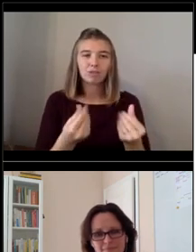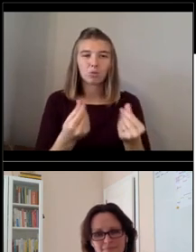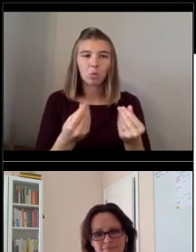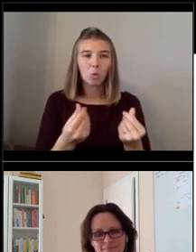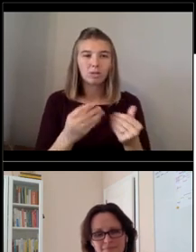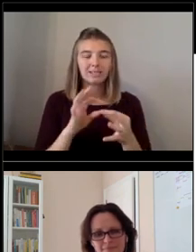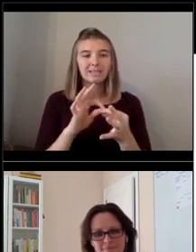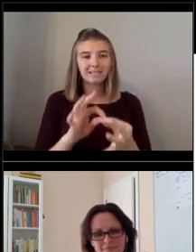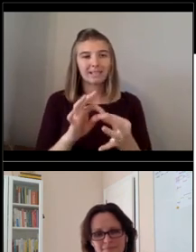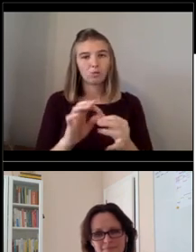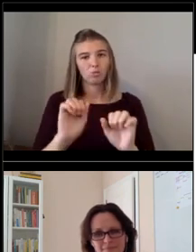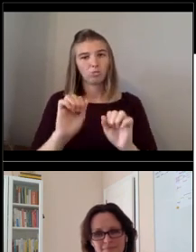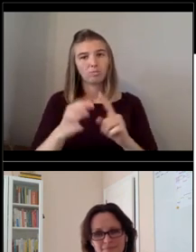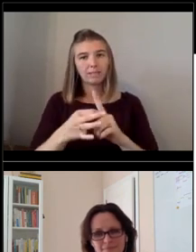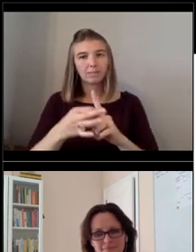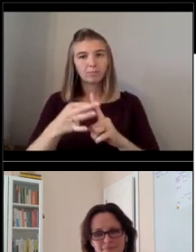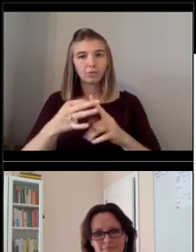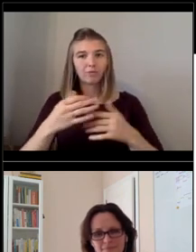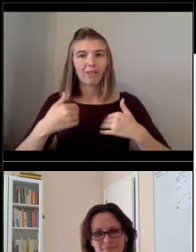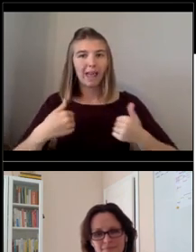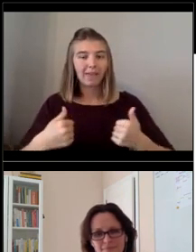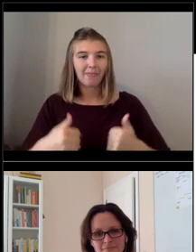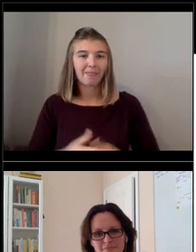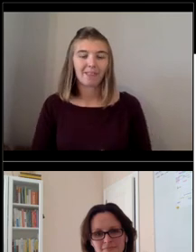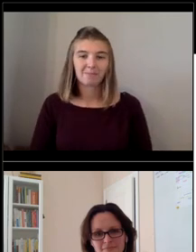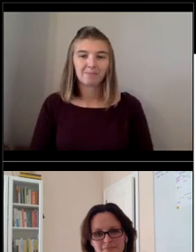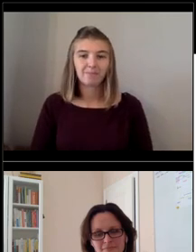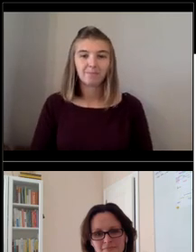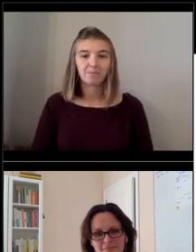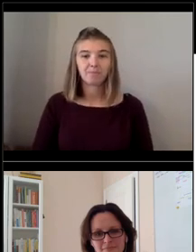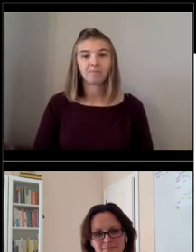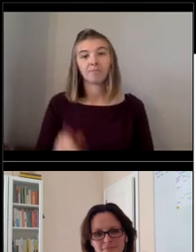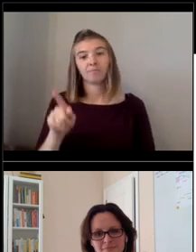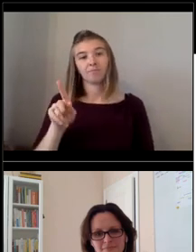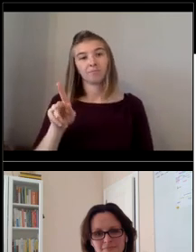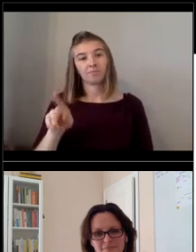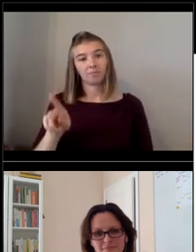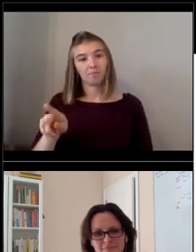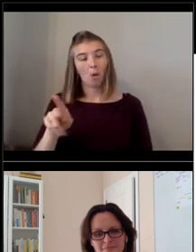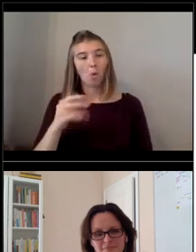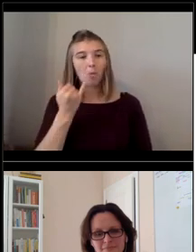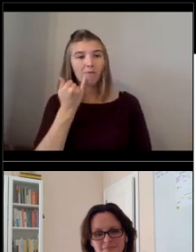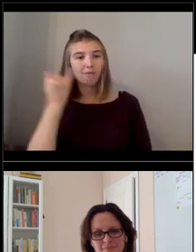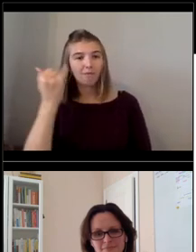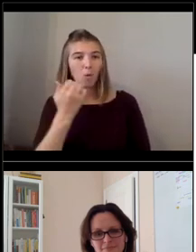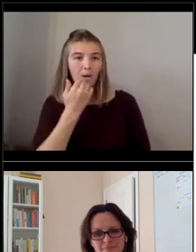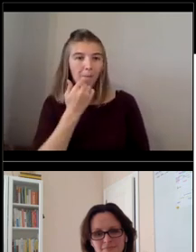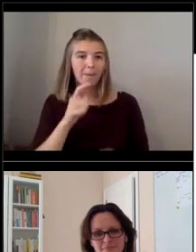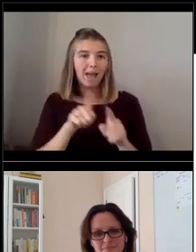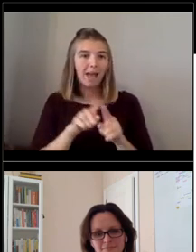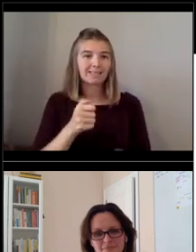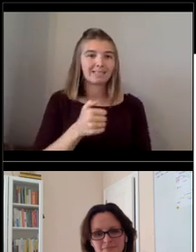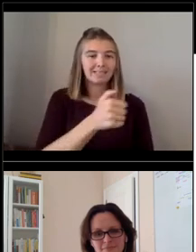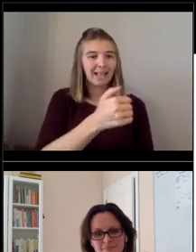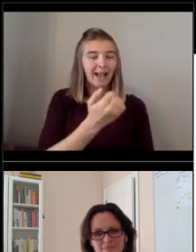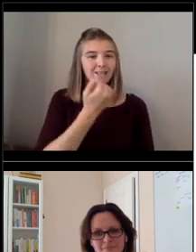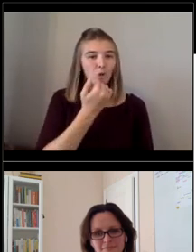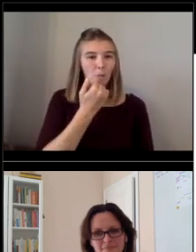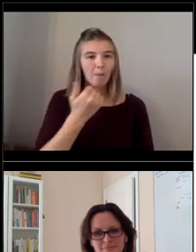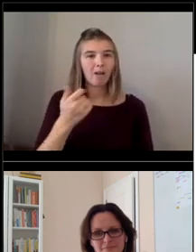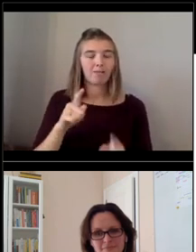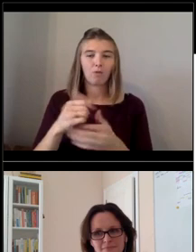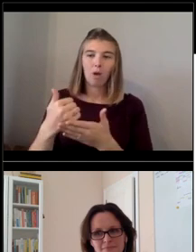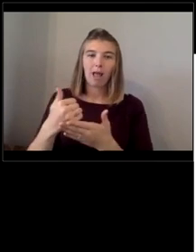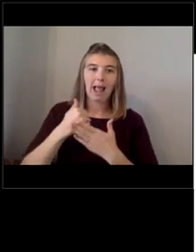the chemistry community. Also on the phone number is the phone, it's also on the screen, sorry, it's the phone number for the Samaritans. They are always